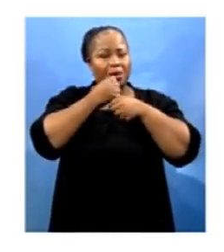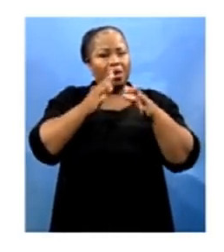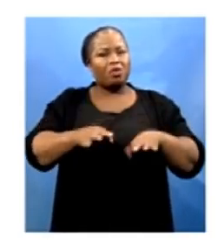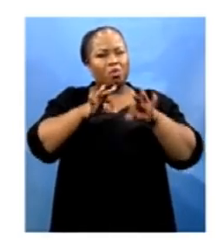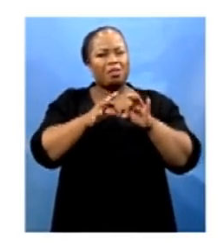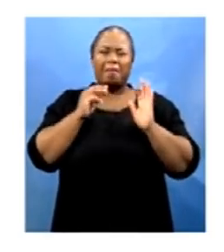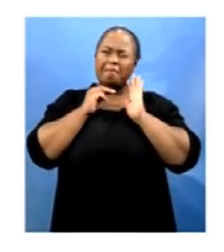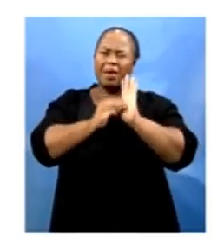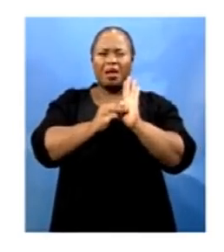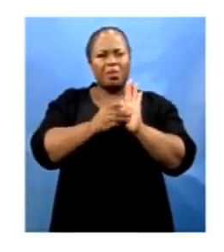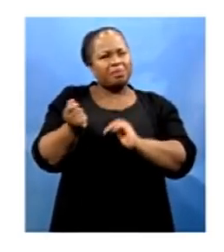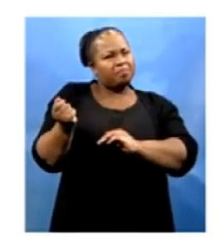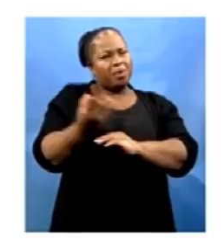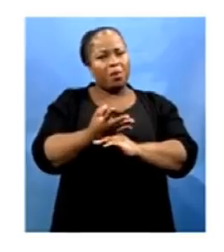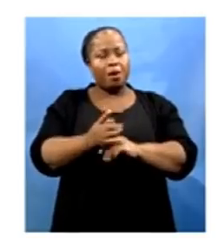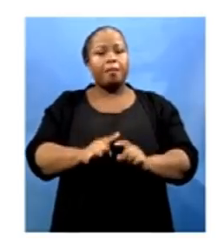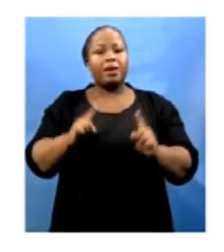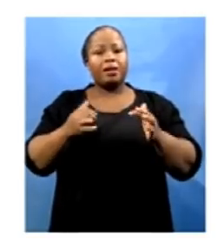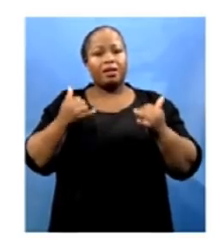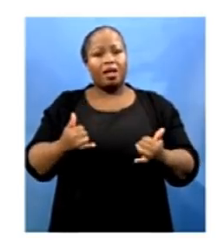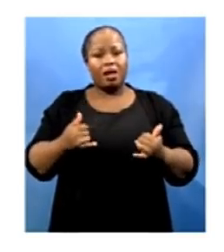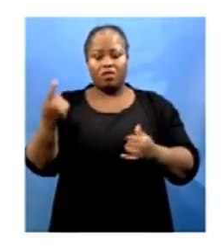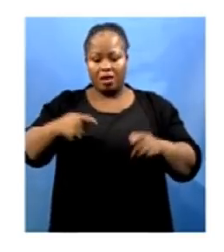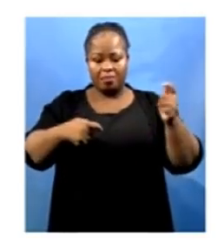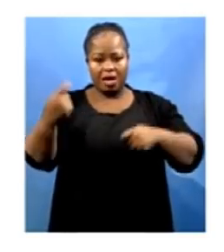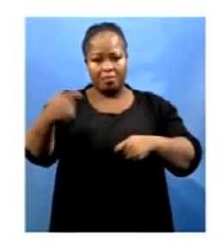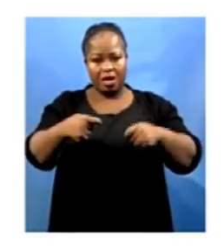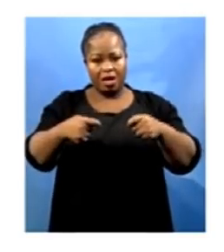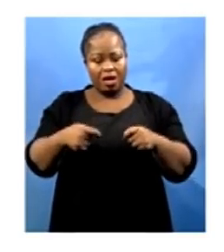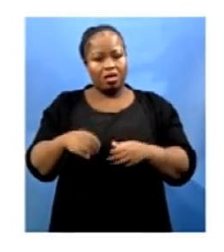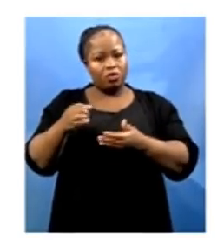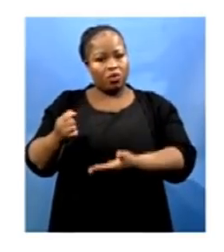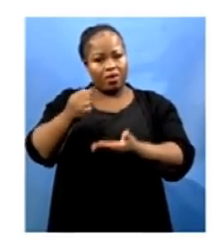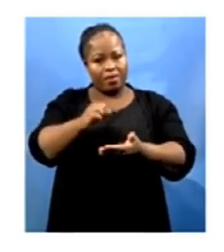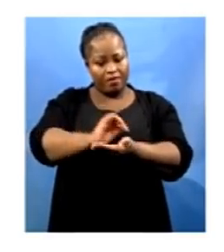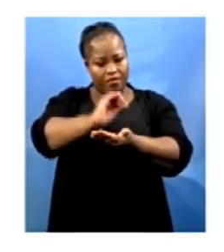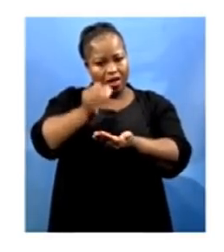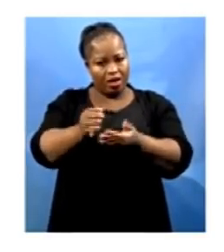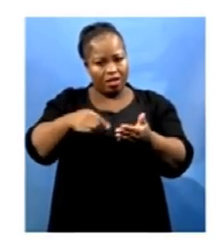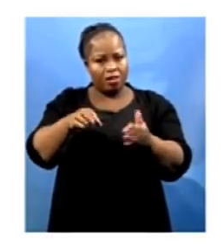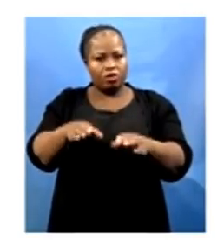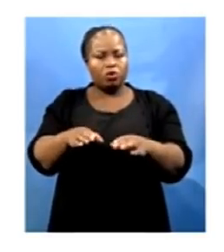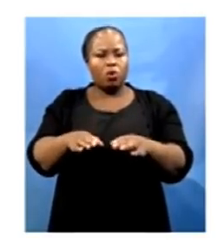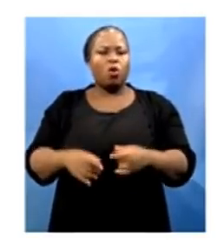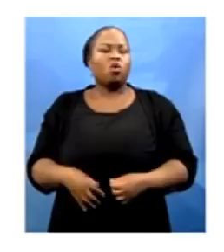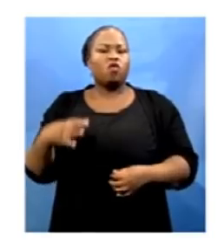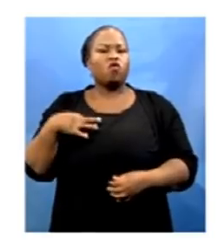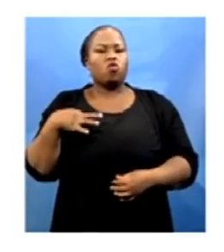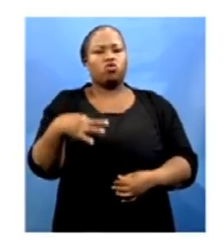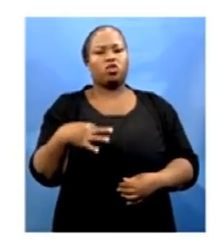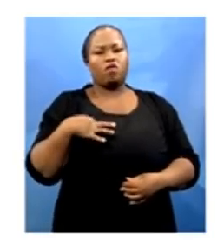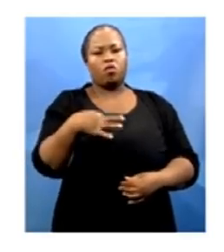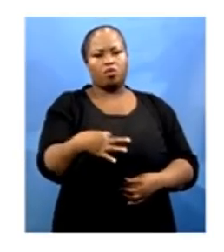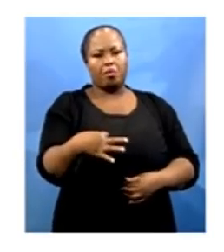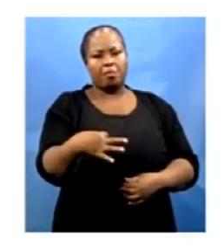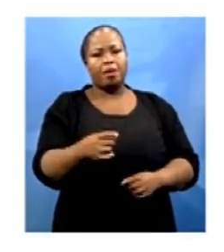is a pro bono organization, we have worked together with creative agencies that have given of their